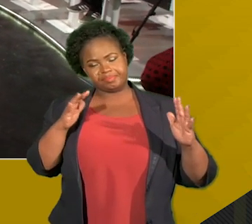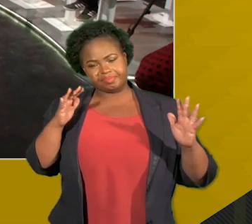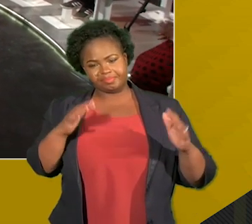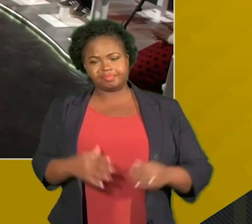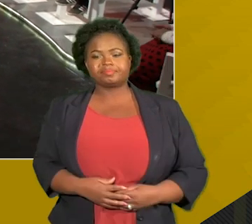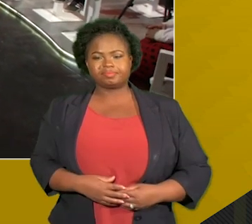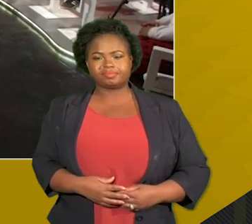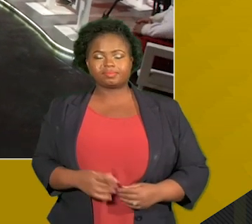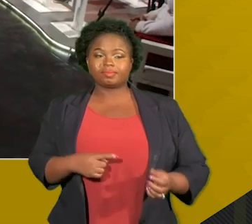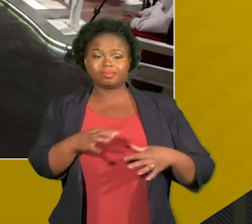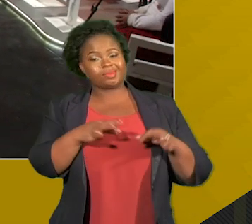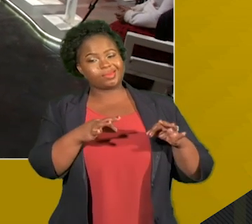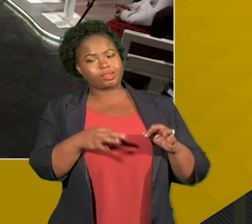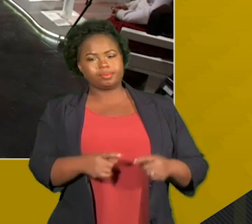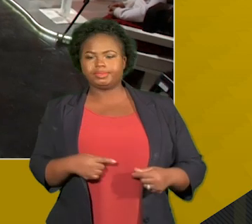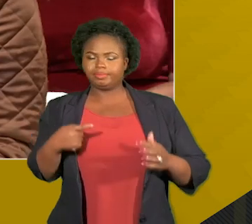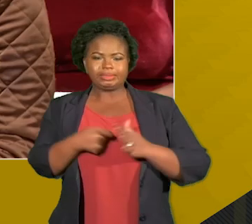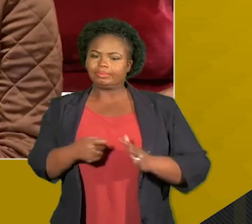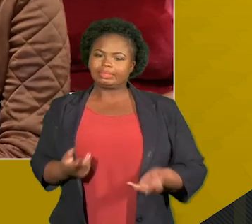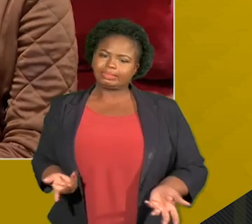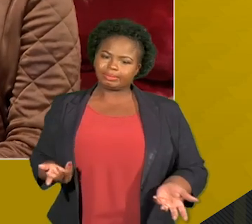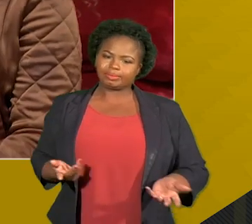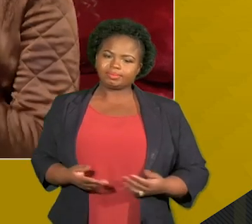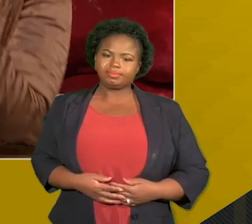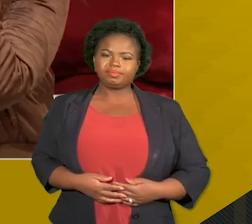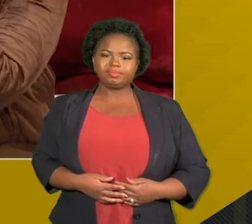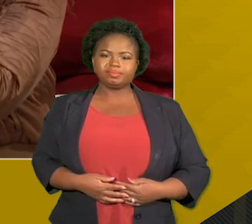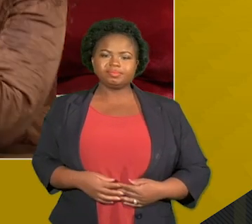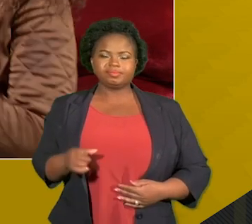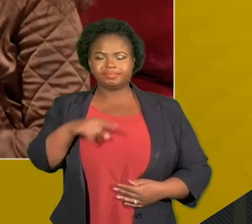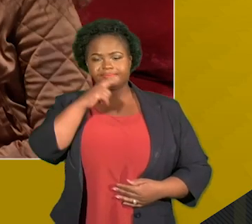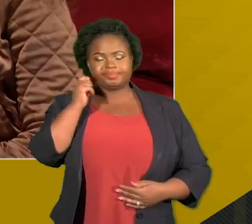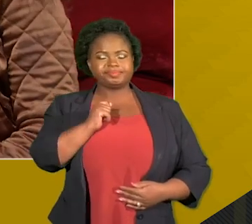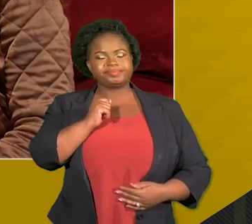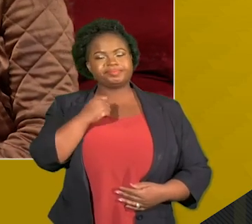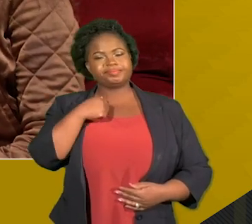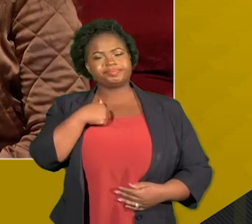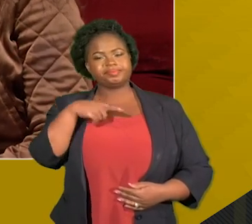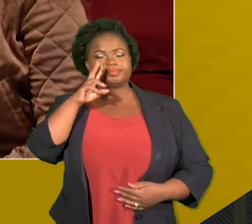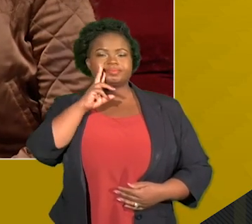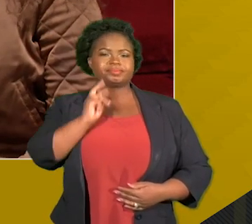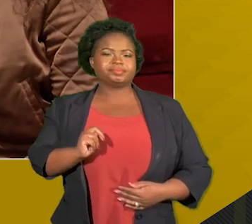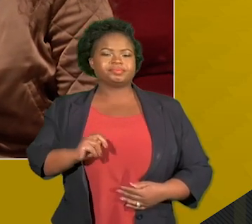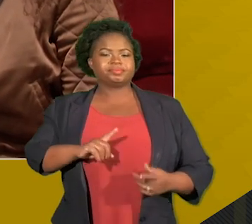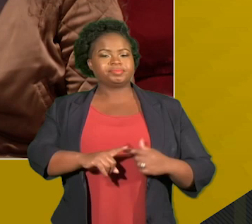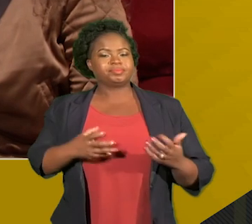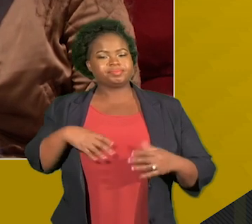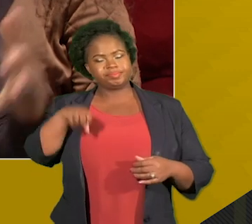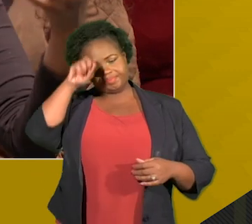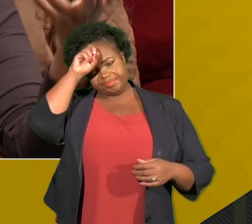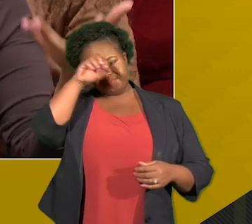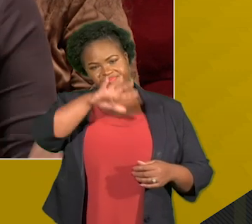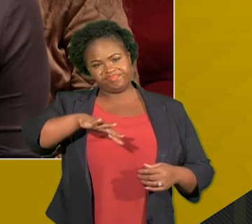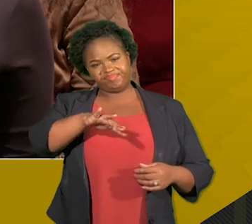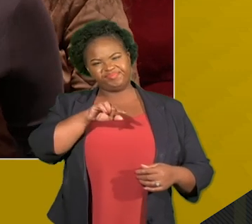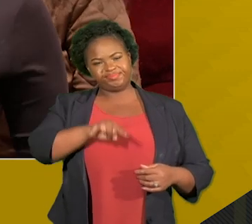Yay! But they were a gift. So I didn't buy them myself. Okay. And Nakali Dumeri said, "Na Nicolette wa Mashile ngwana wa kwa Bosch ba Christmas planning."